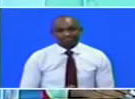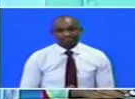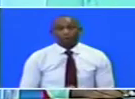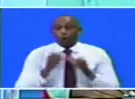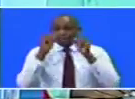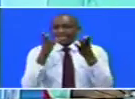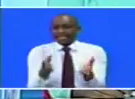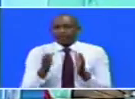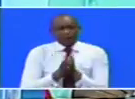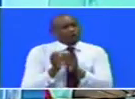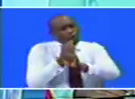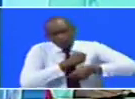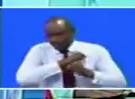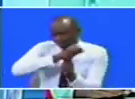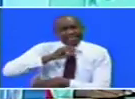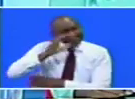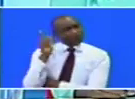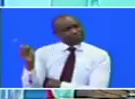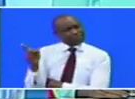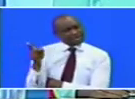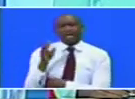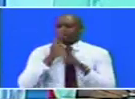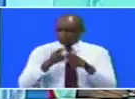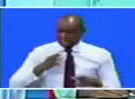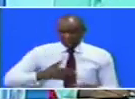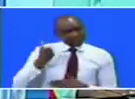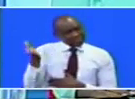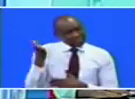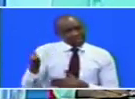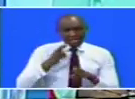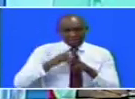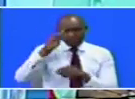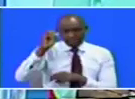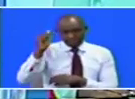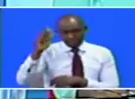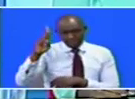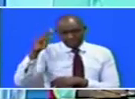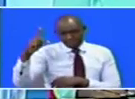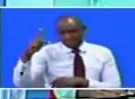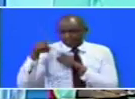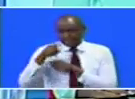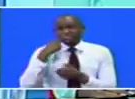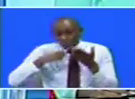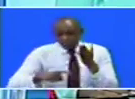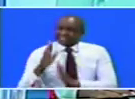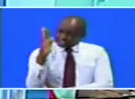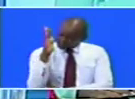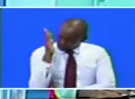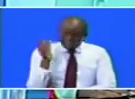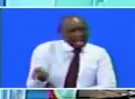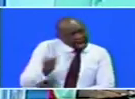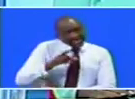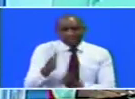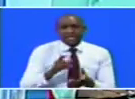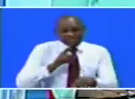All right, so we want to take you to Homa Bay town now, where our reporter Mark Namaswa informs us that security has been boosted after